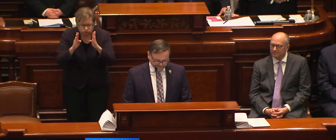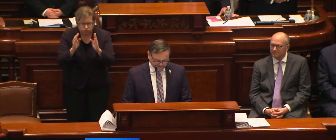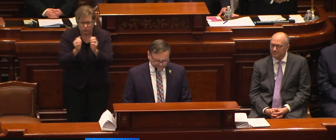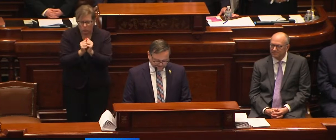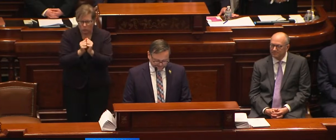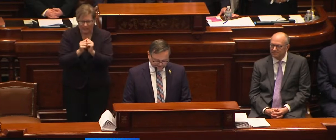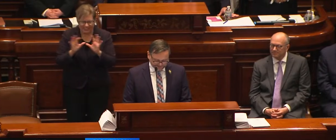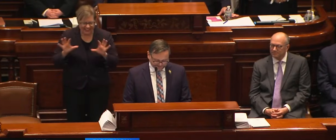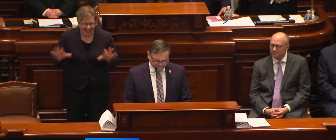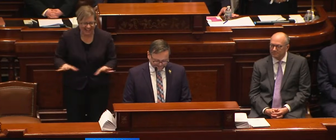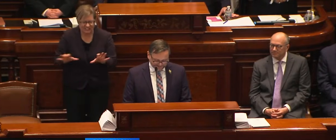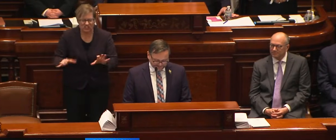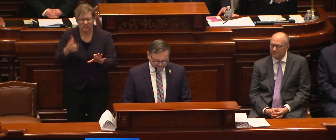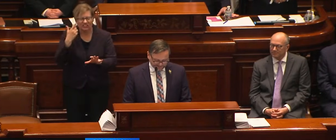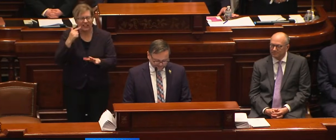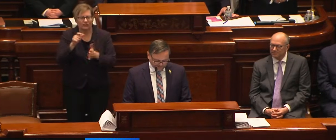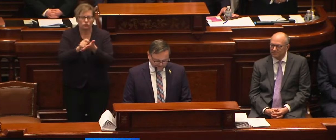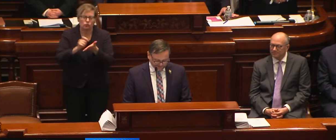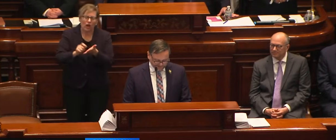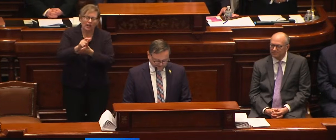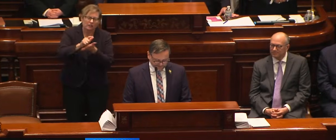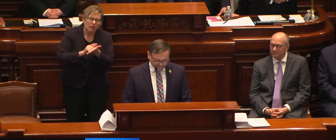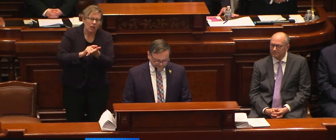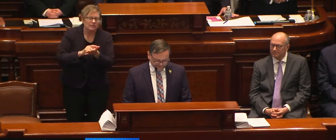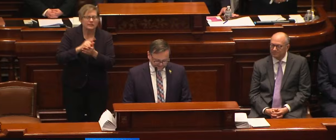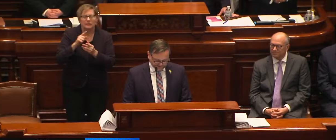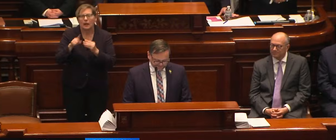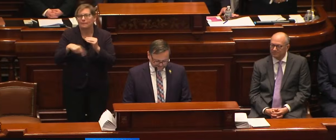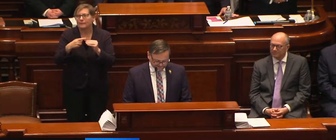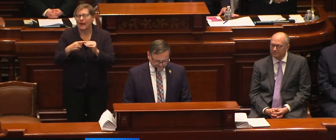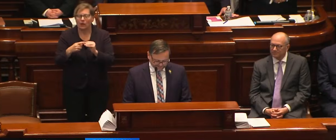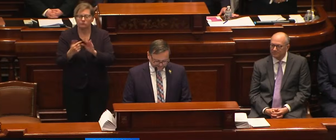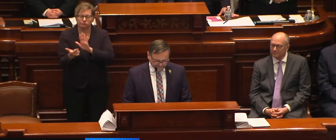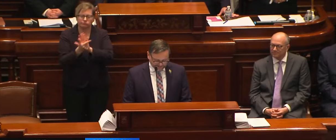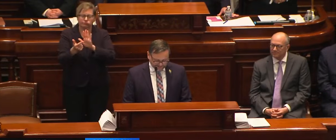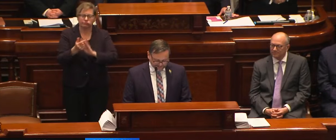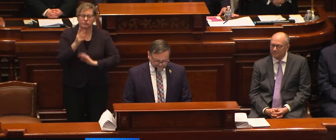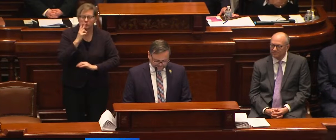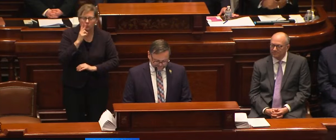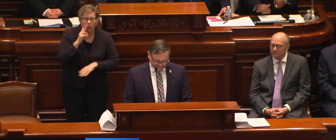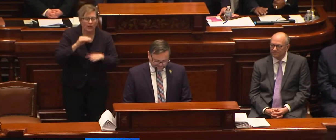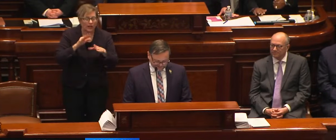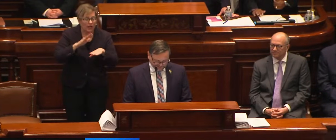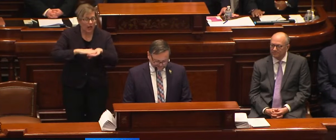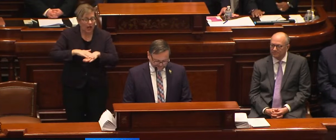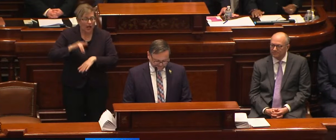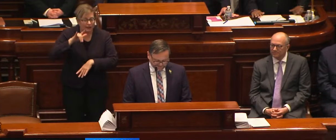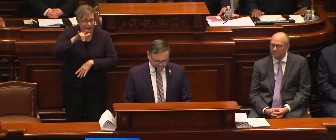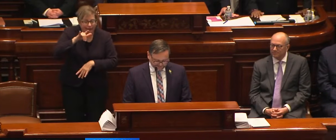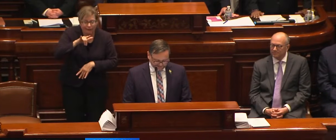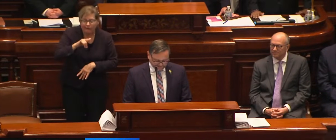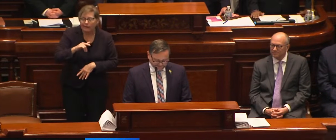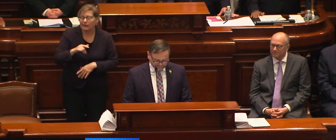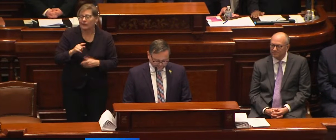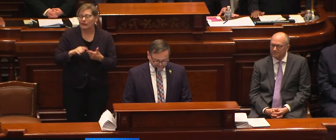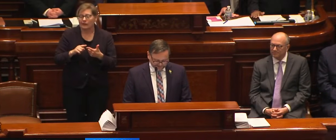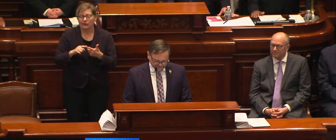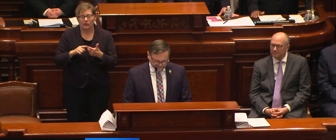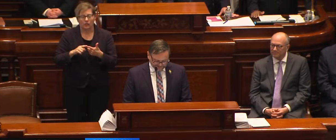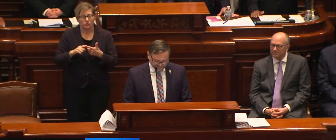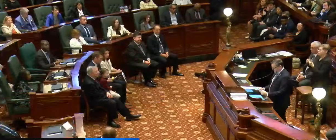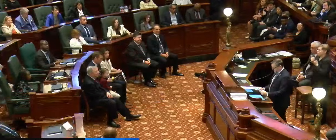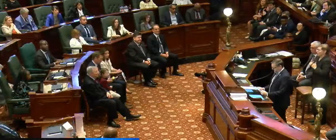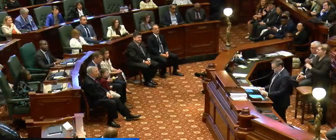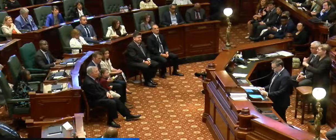the author of legislation banning smoking on commercial airline flights, active participation in the development of the Affordable